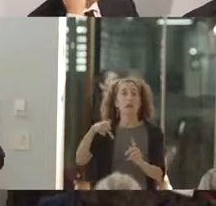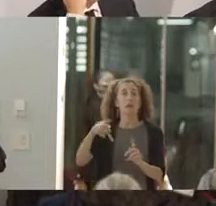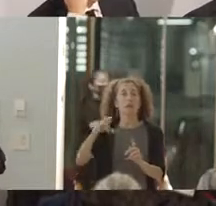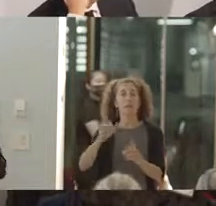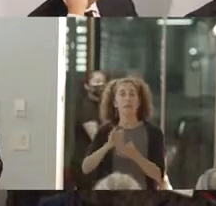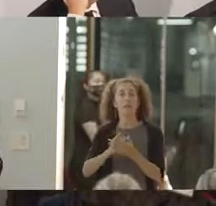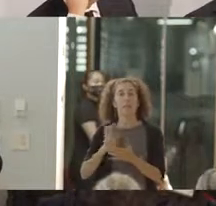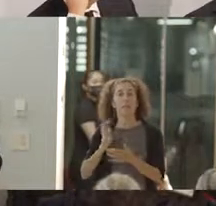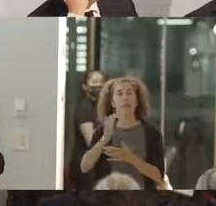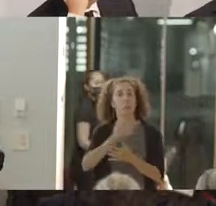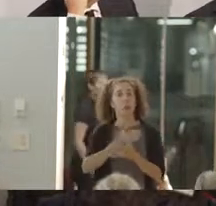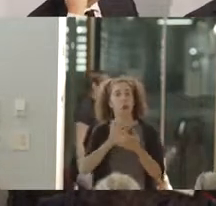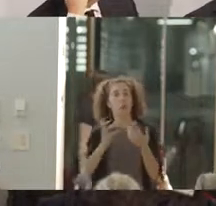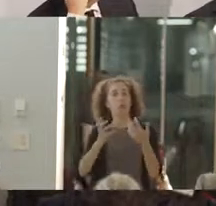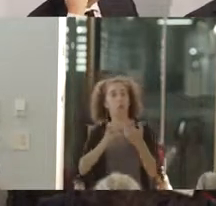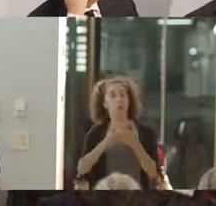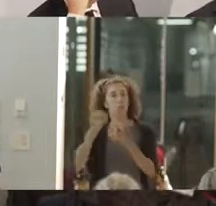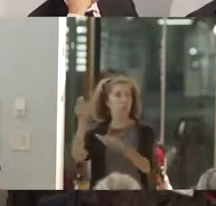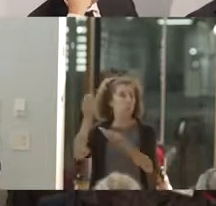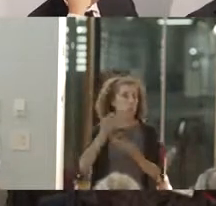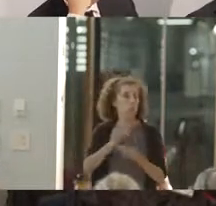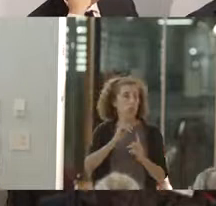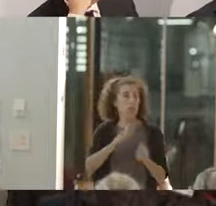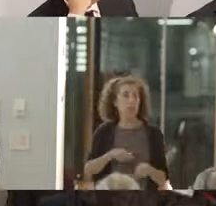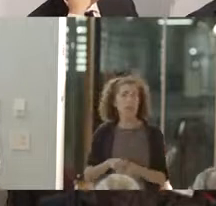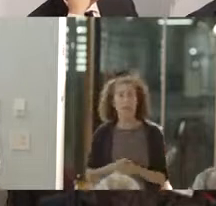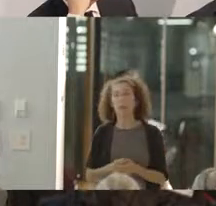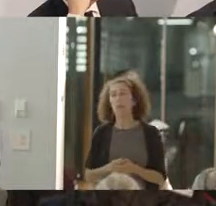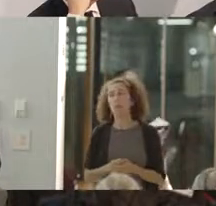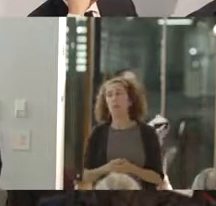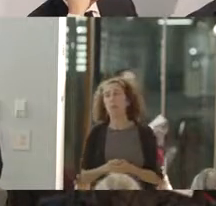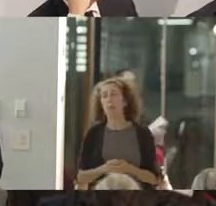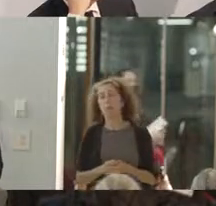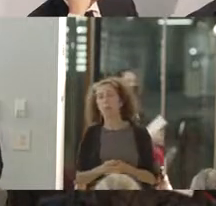our jurisdiction. It's not beyond our mandate.